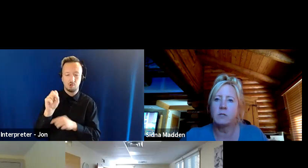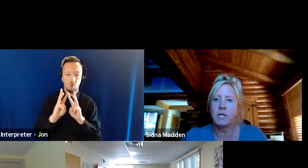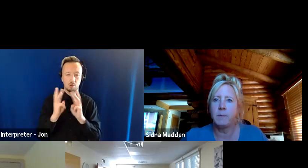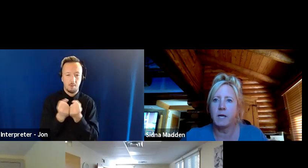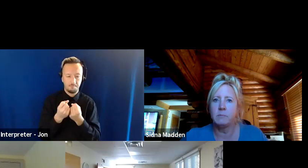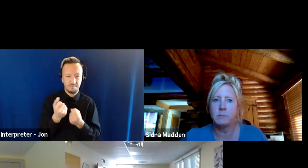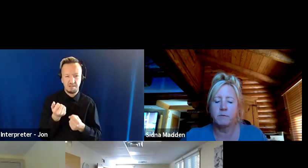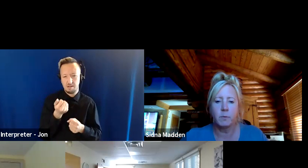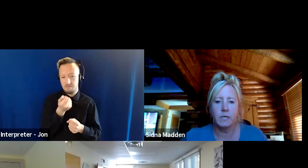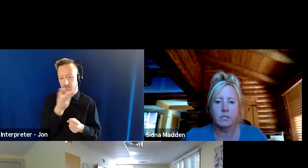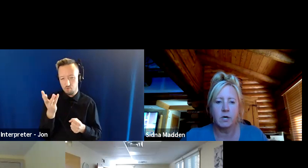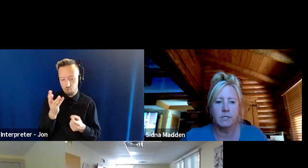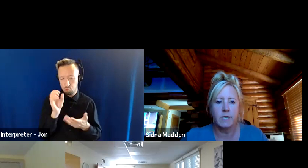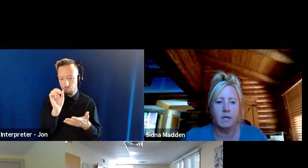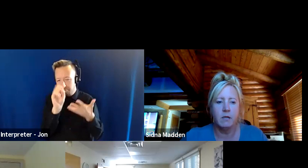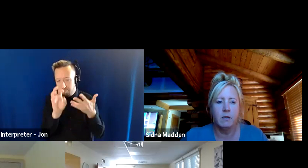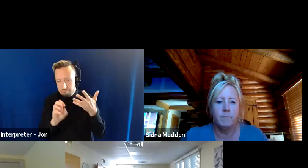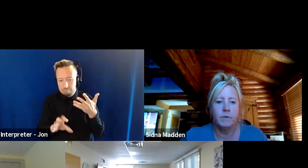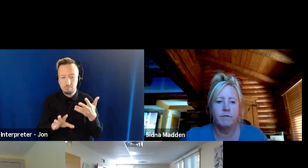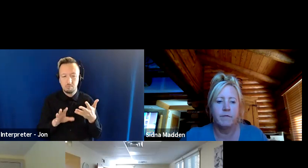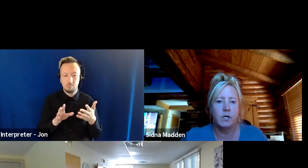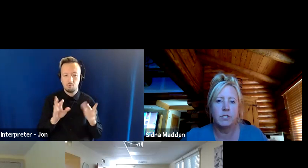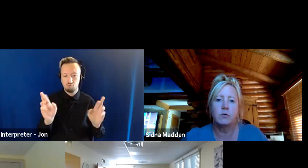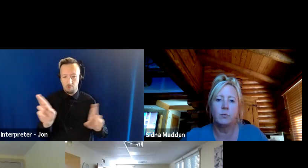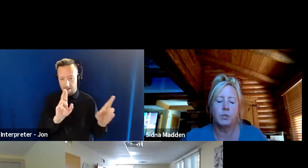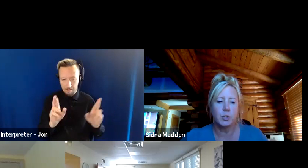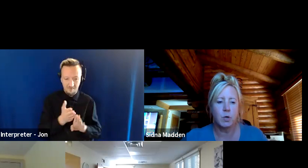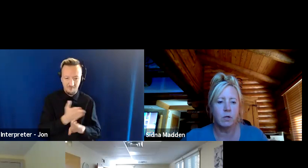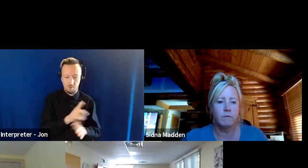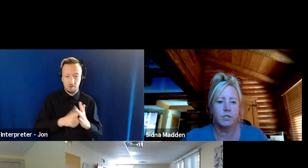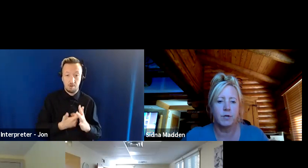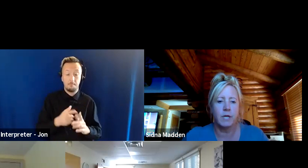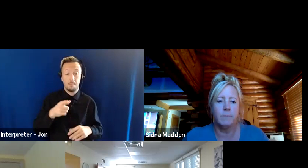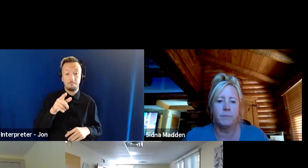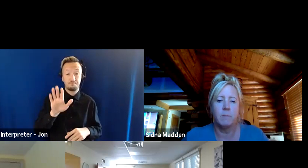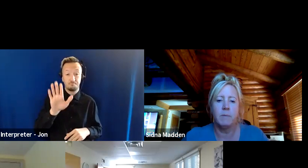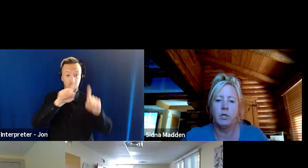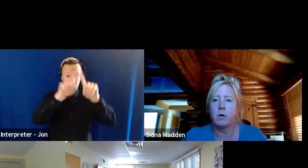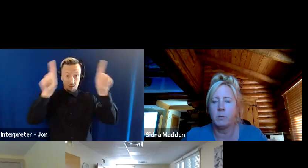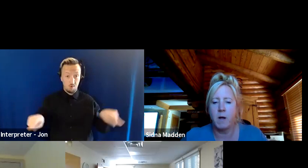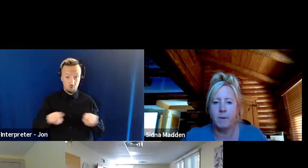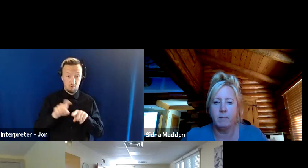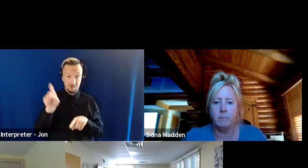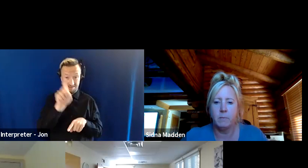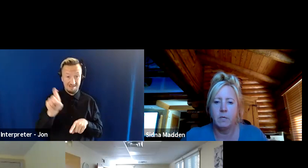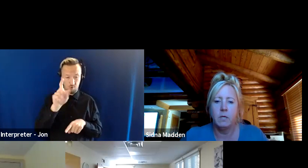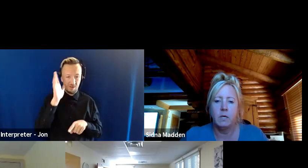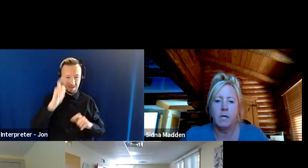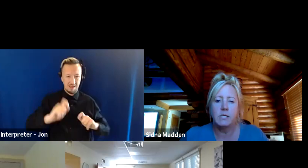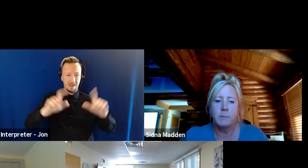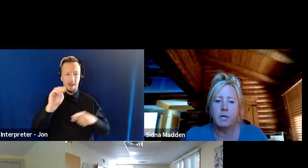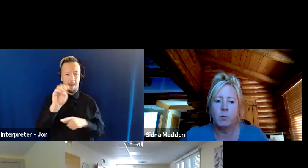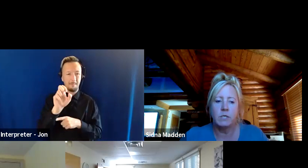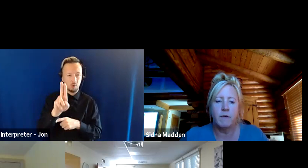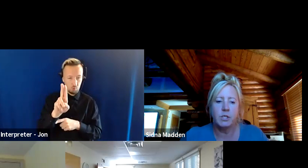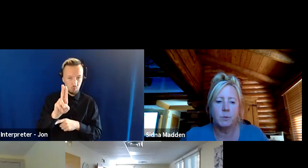few housekeeping items before we get started today. First, when you scroll over the screen, a menu bar will pop up.